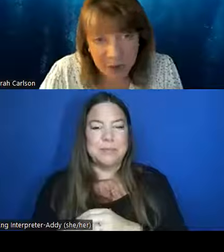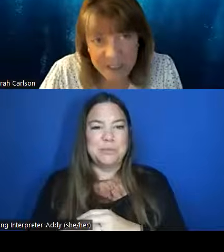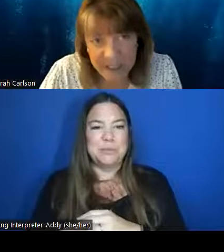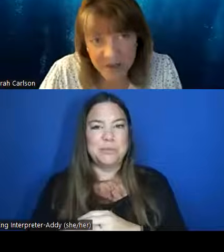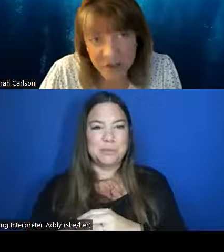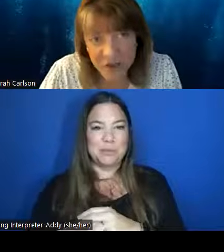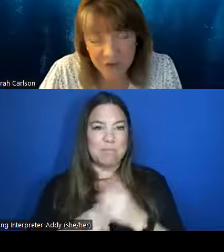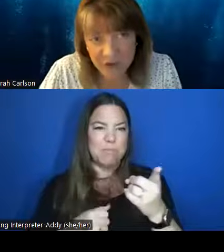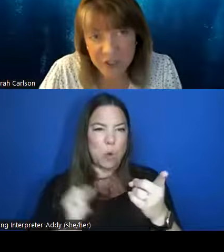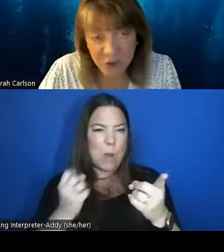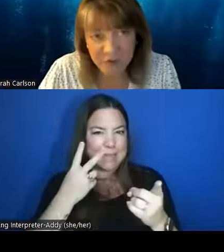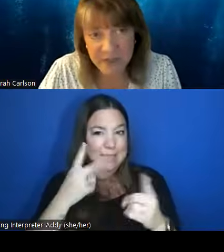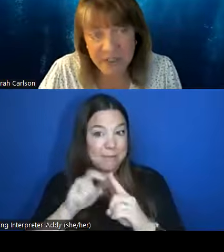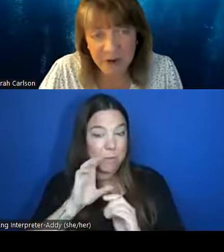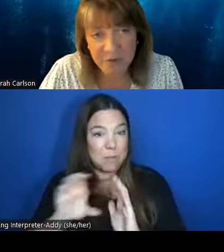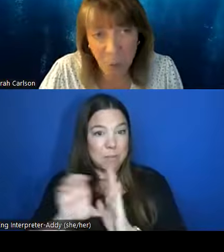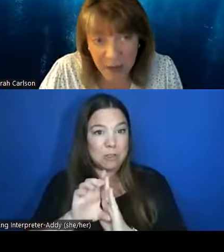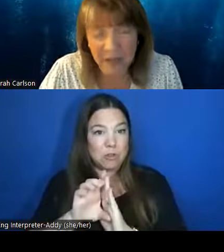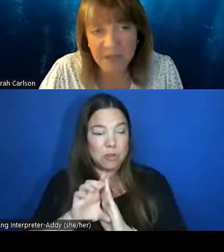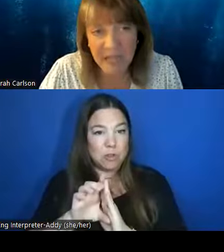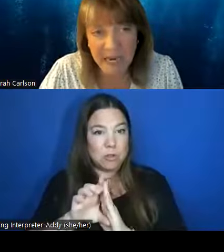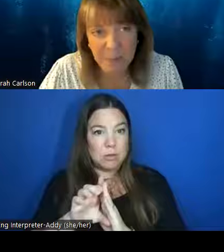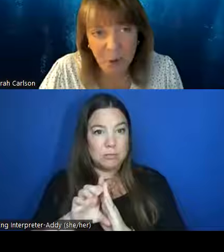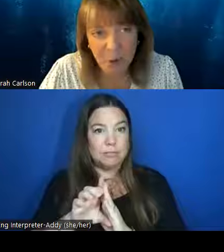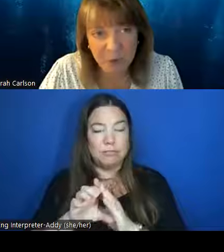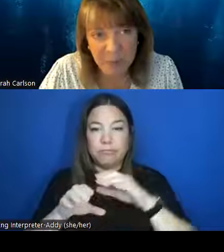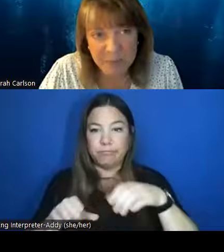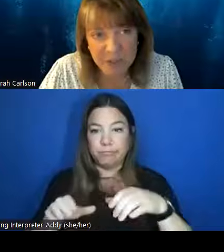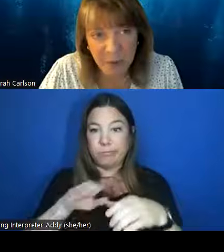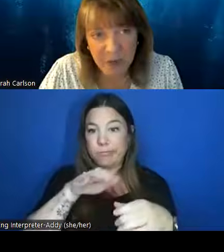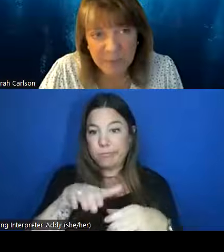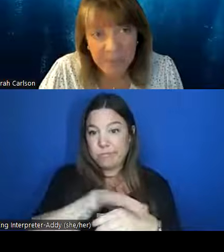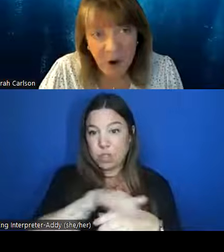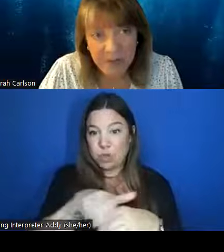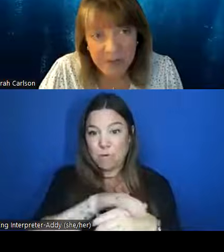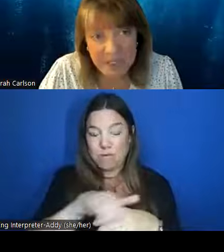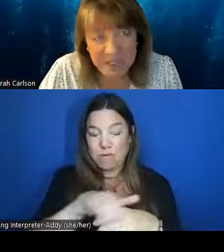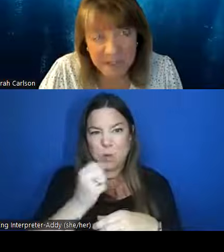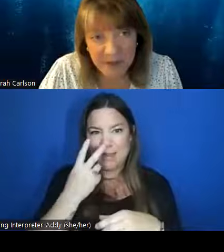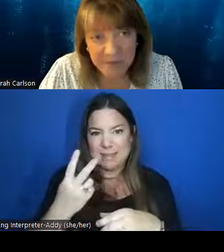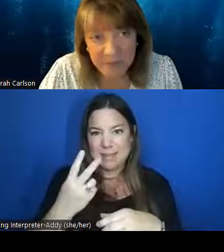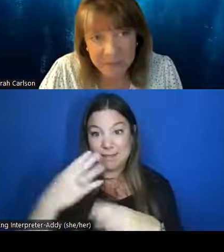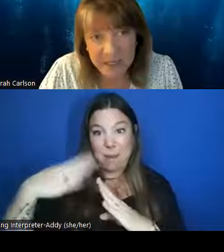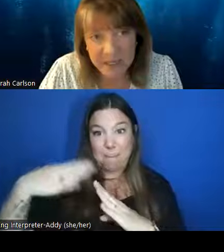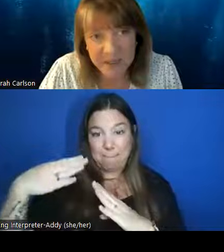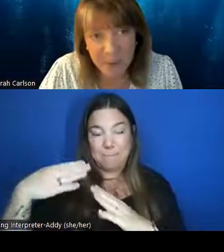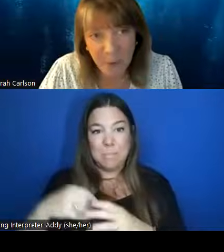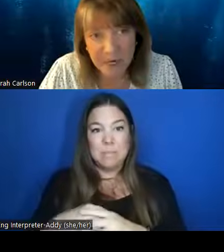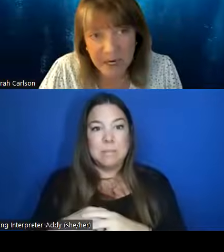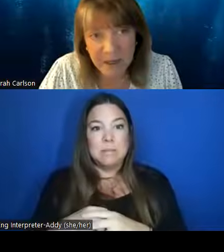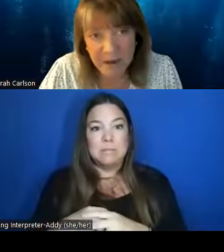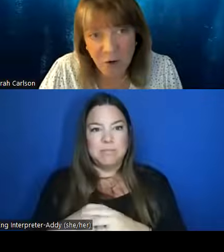here you can see the very surface of one of the 8 marble drums. So all of this stuff is